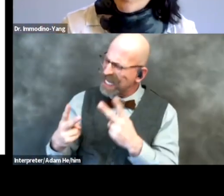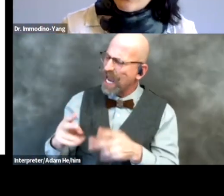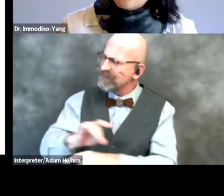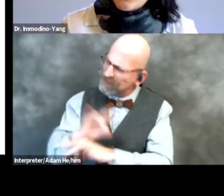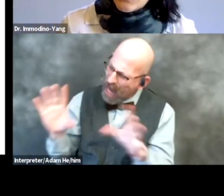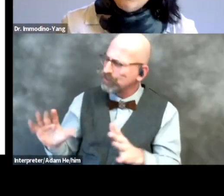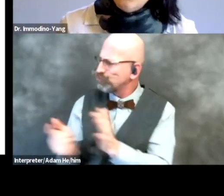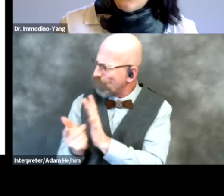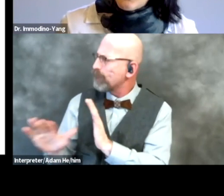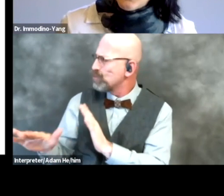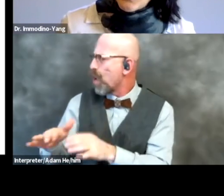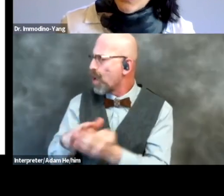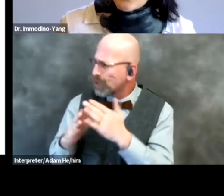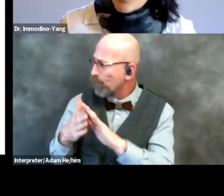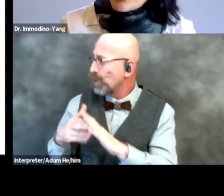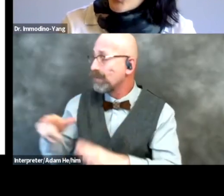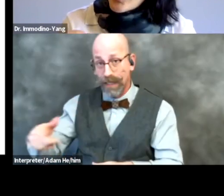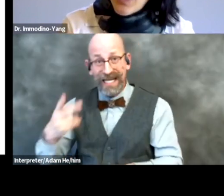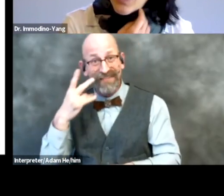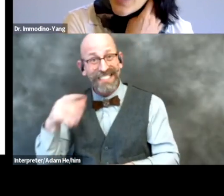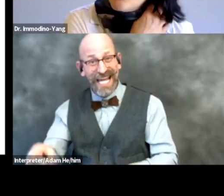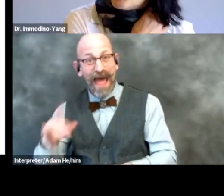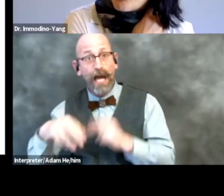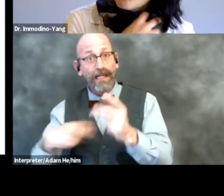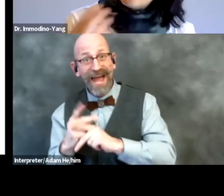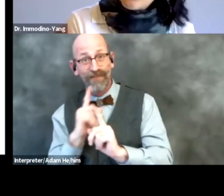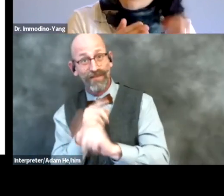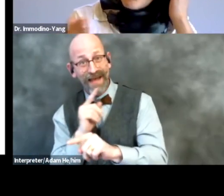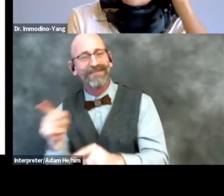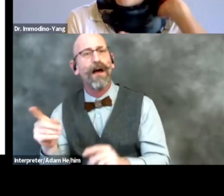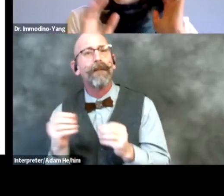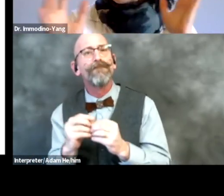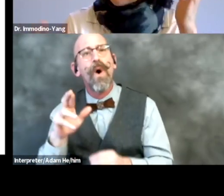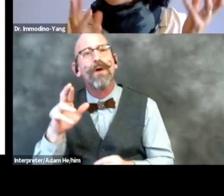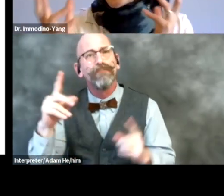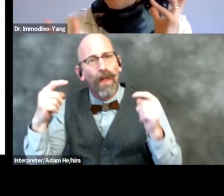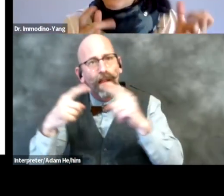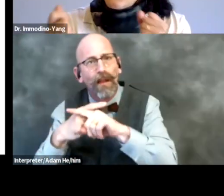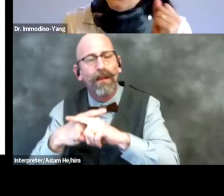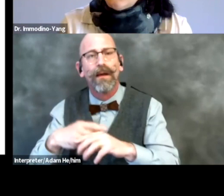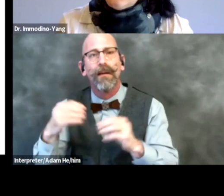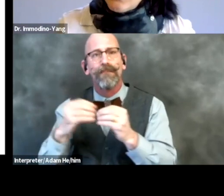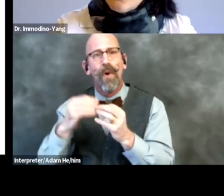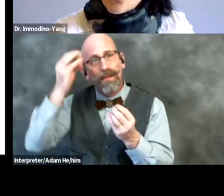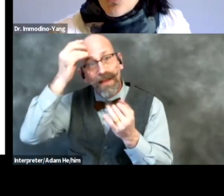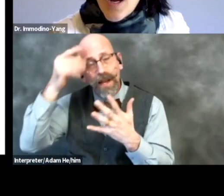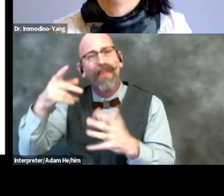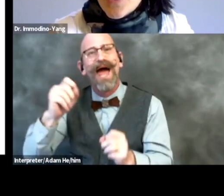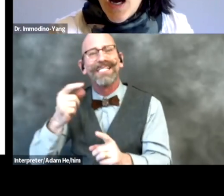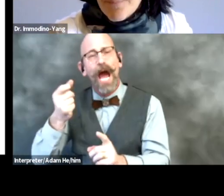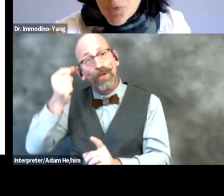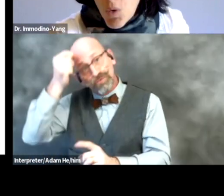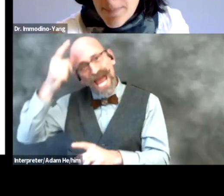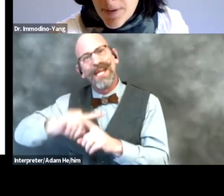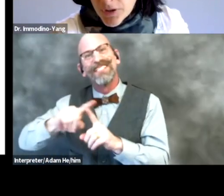their perspective taking, and much more able to appreciate the multiple perspectives at play in these